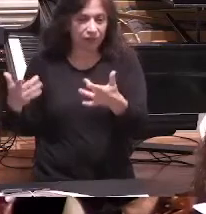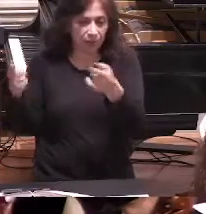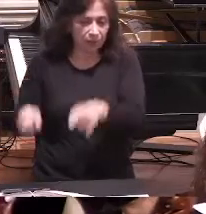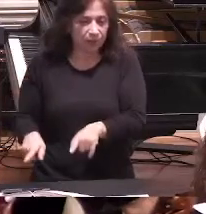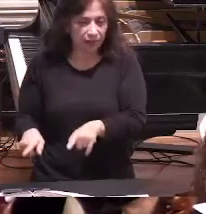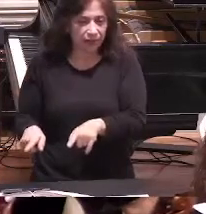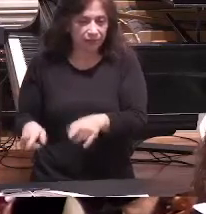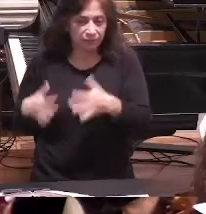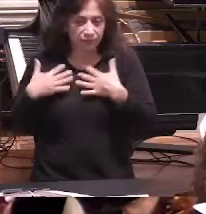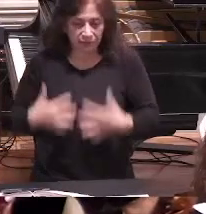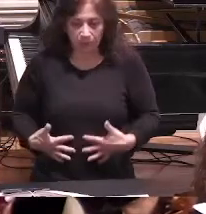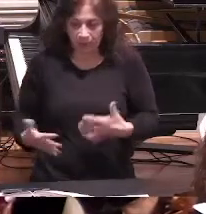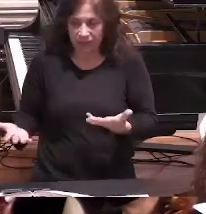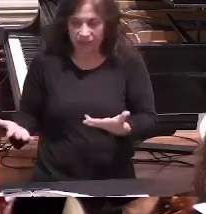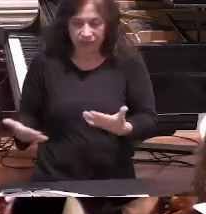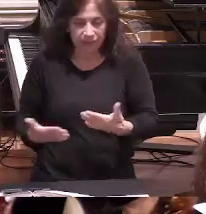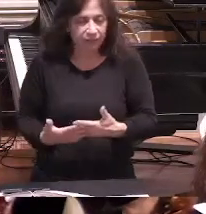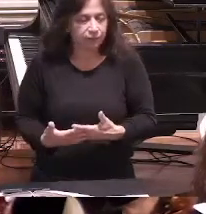happening to their bodies,